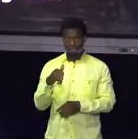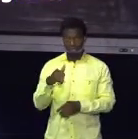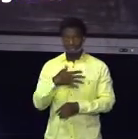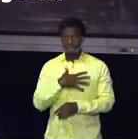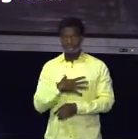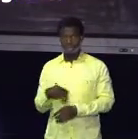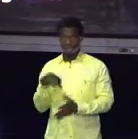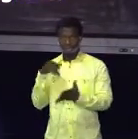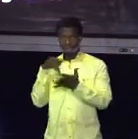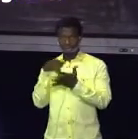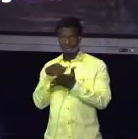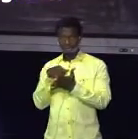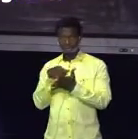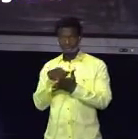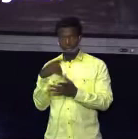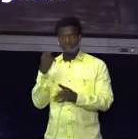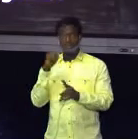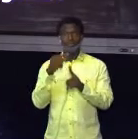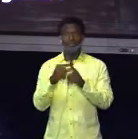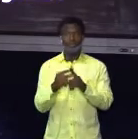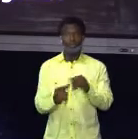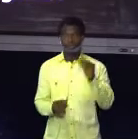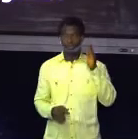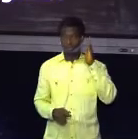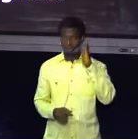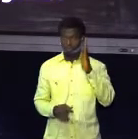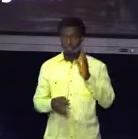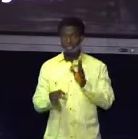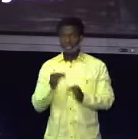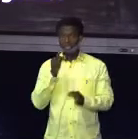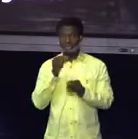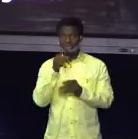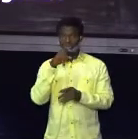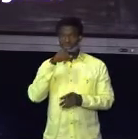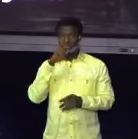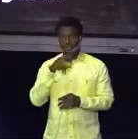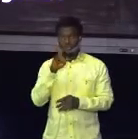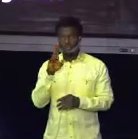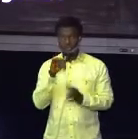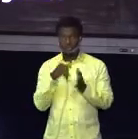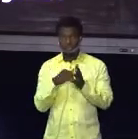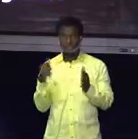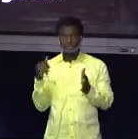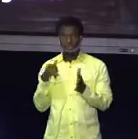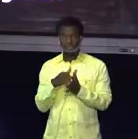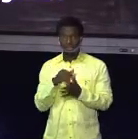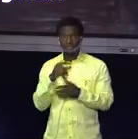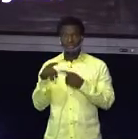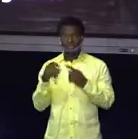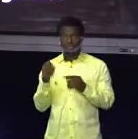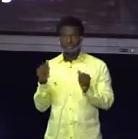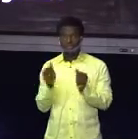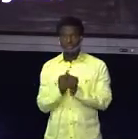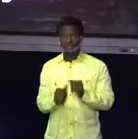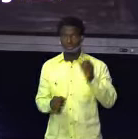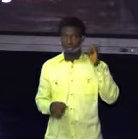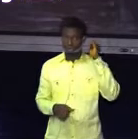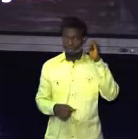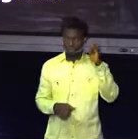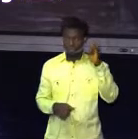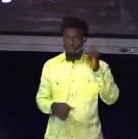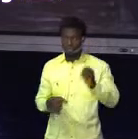they, and it. The word will, if you must use the word will, it goes with